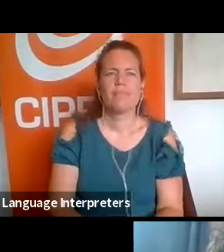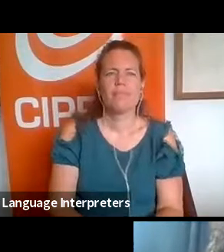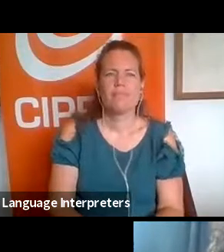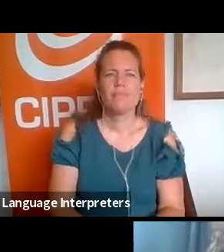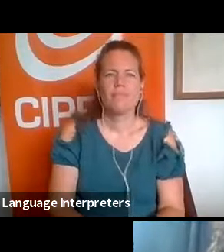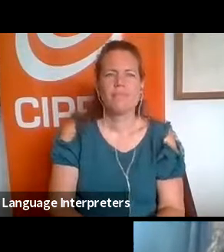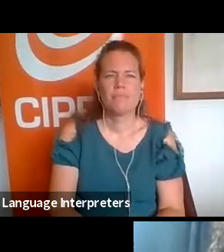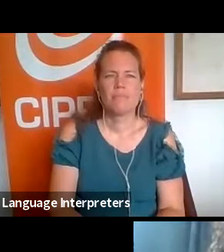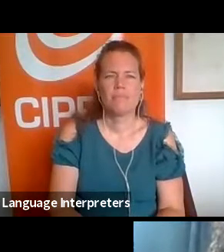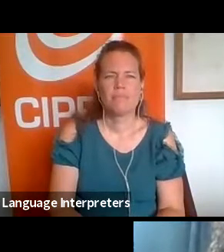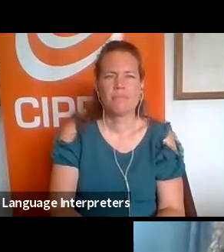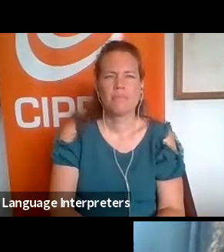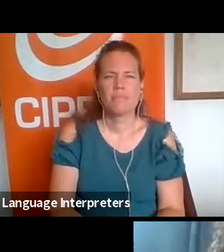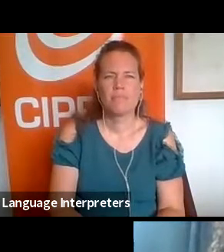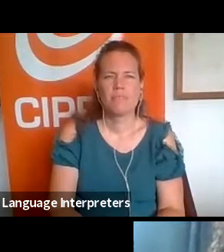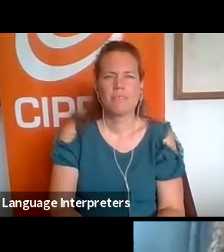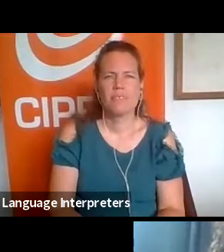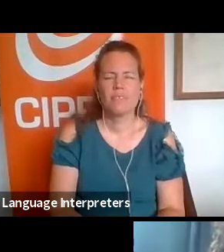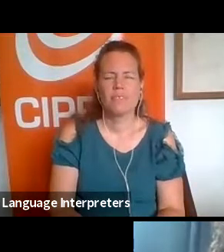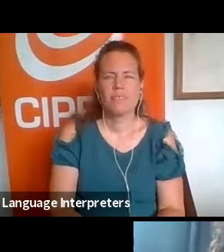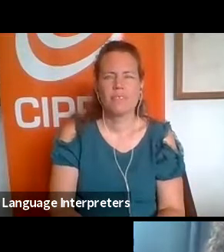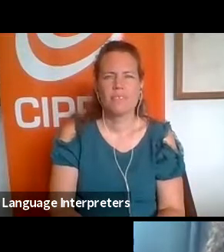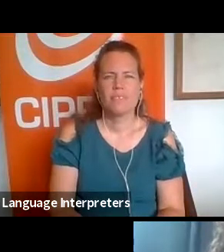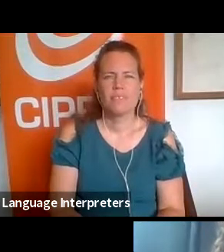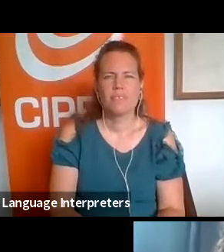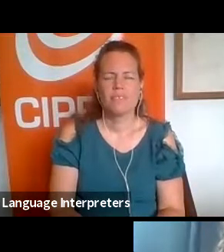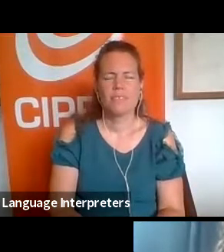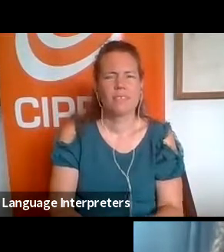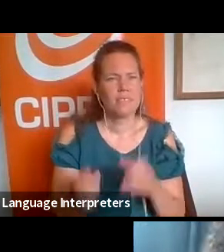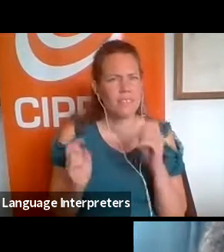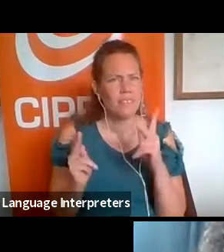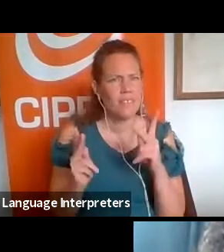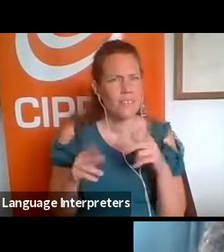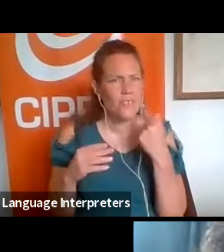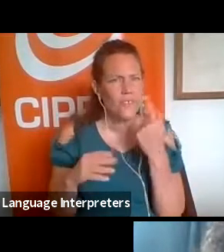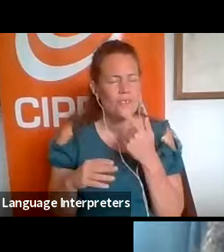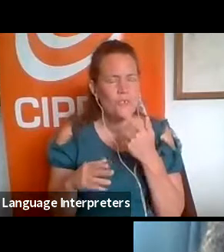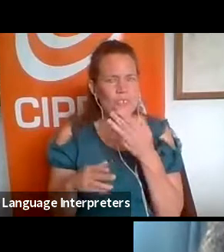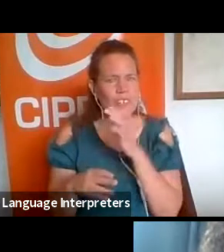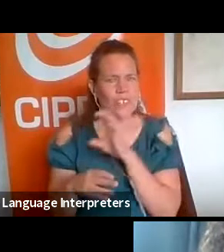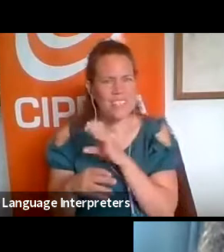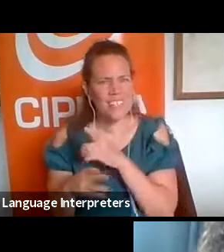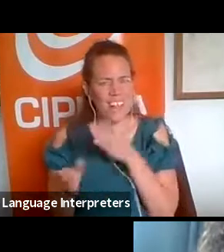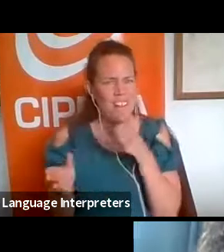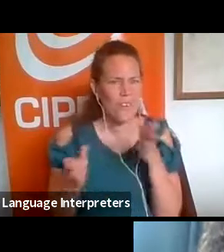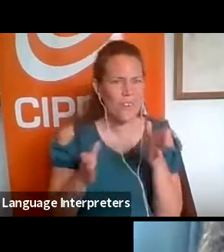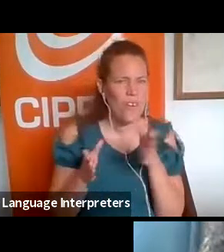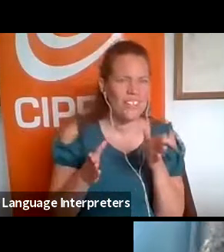Oh, okay. You can proceed.